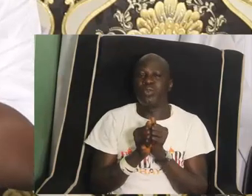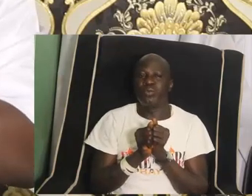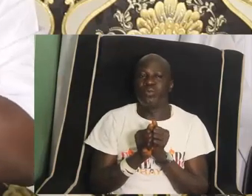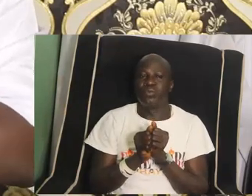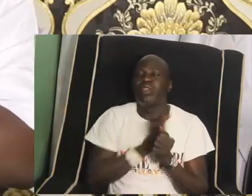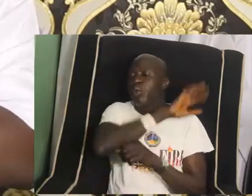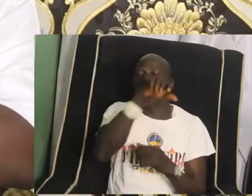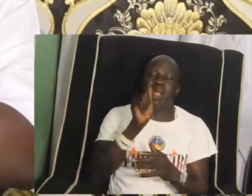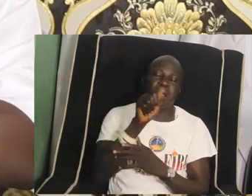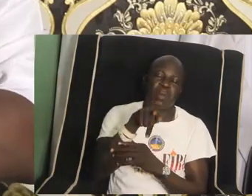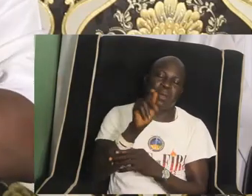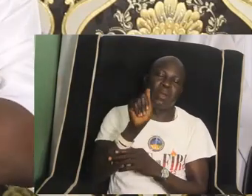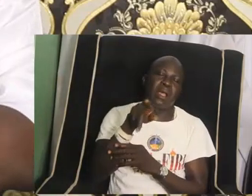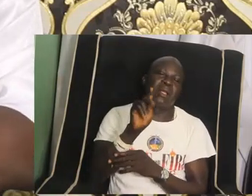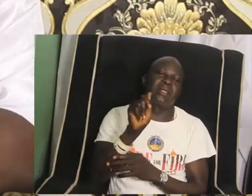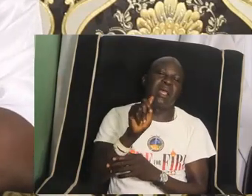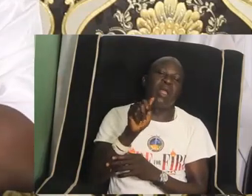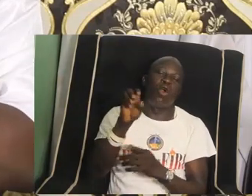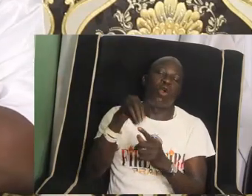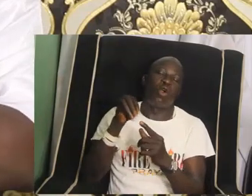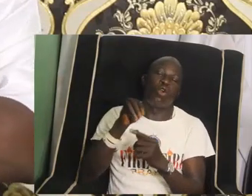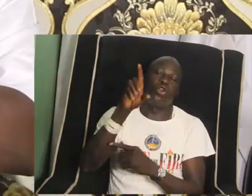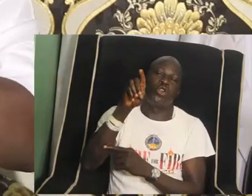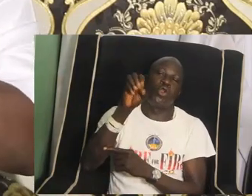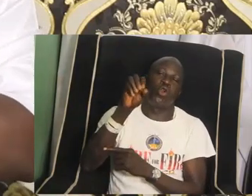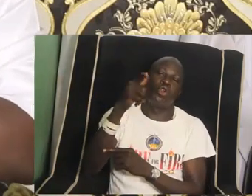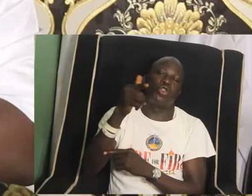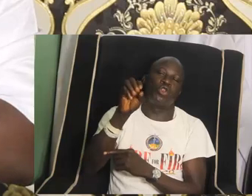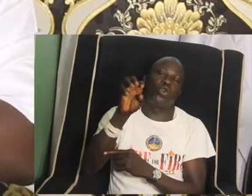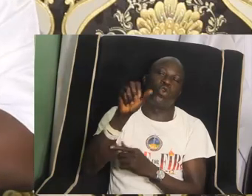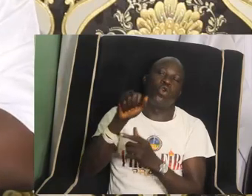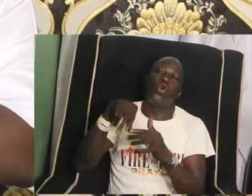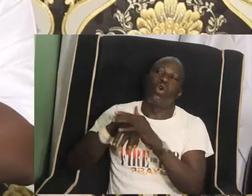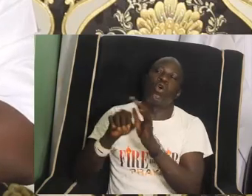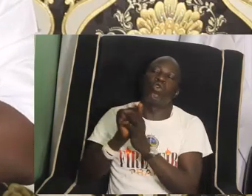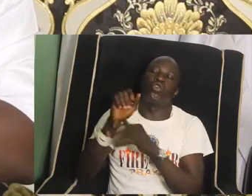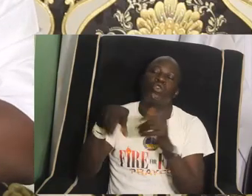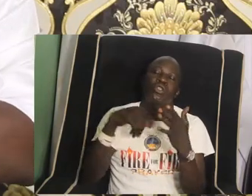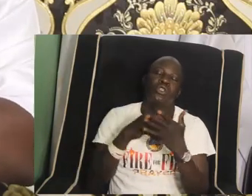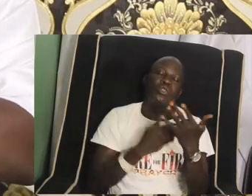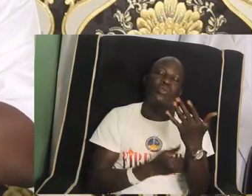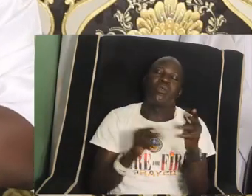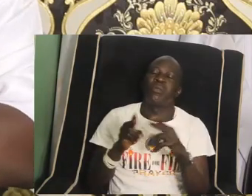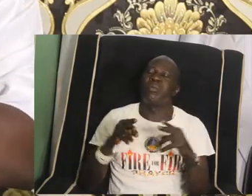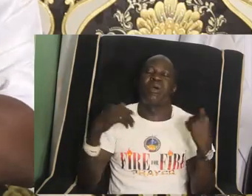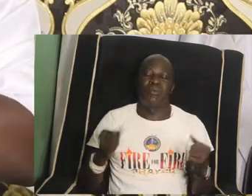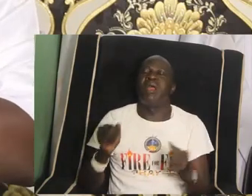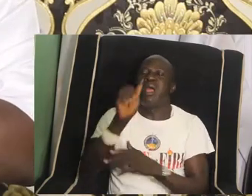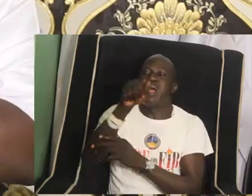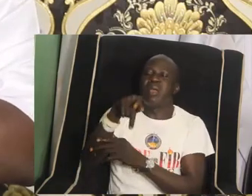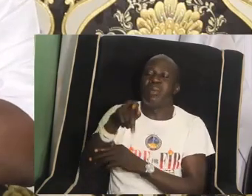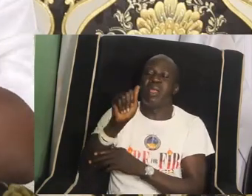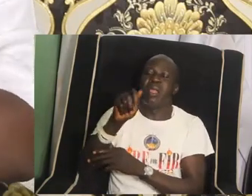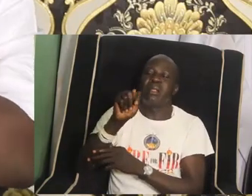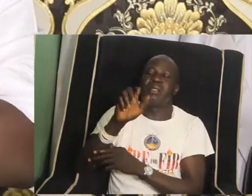your life. Whether you are in Akpata, once you get to Dogo Bustle, say that you are going to Shibiba. This morning will be powerful.